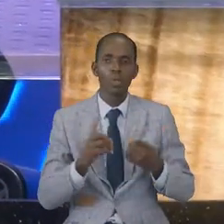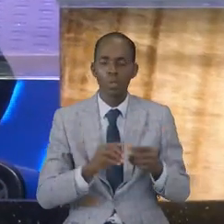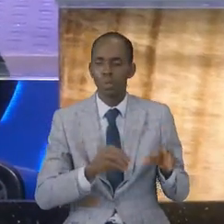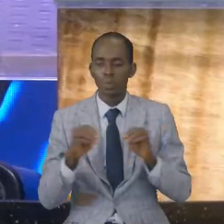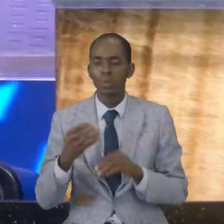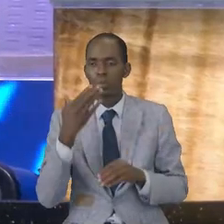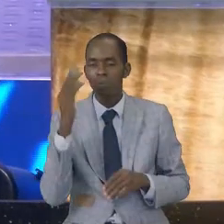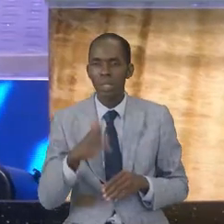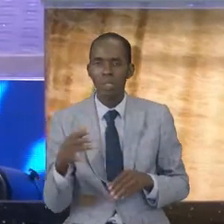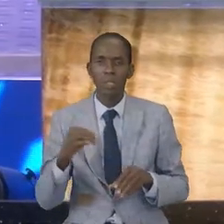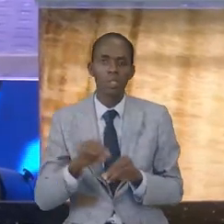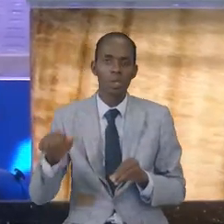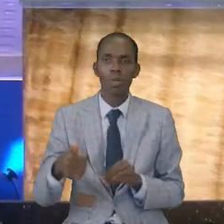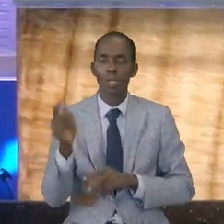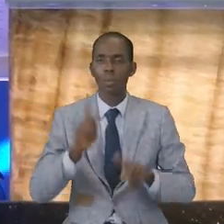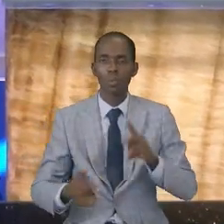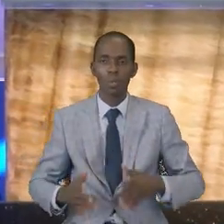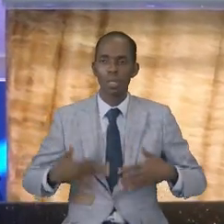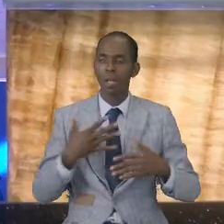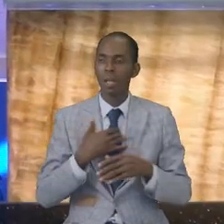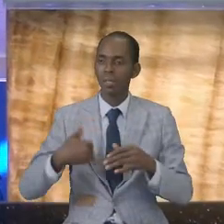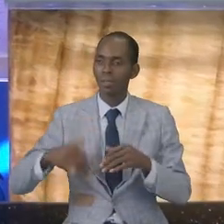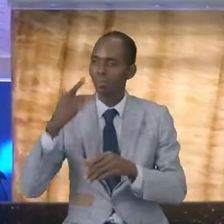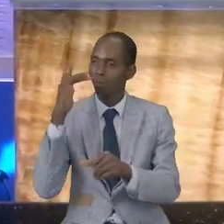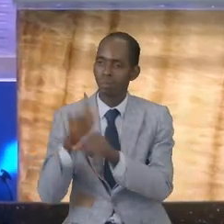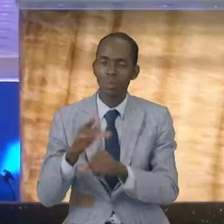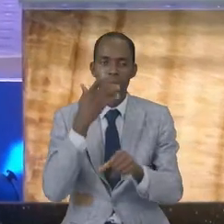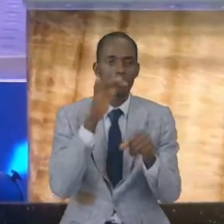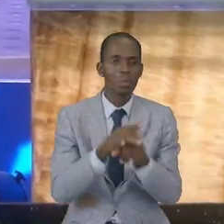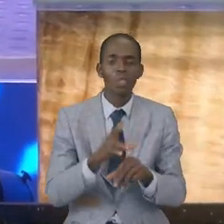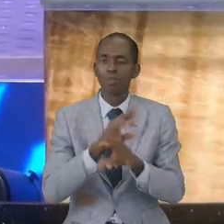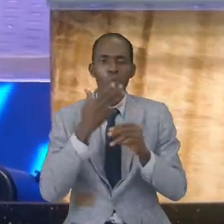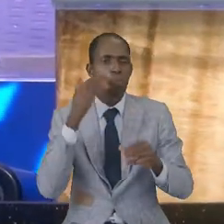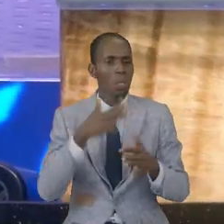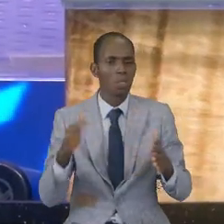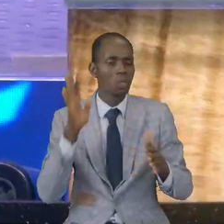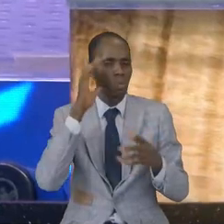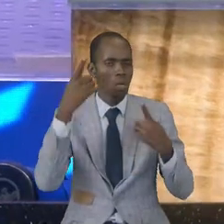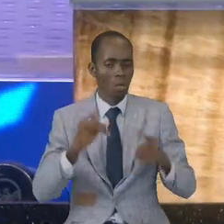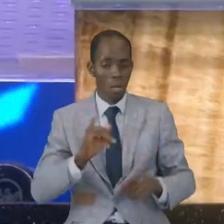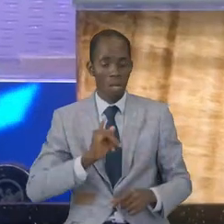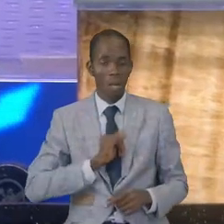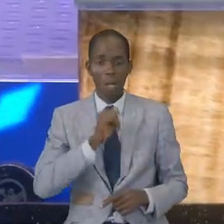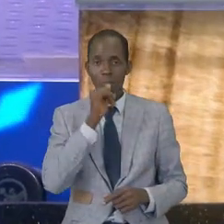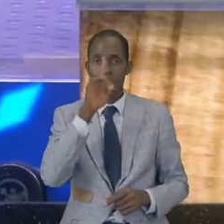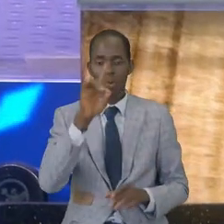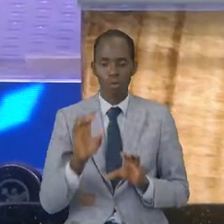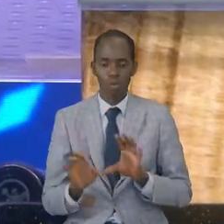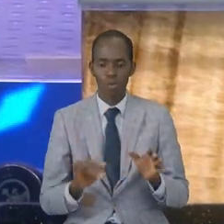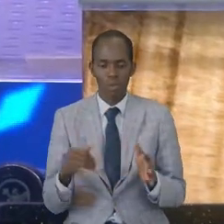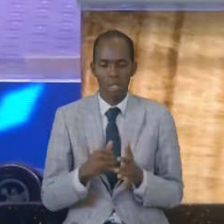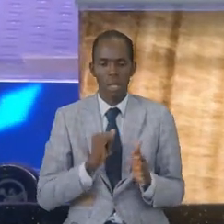other people's lives, and they are promising them, no bad thing will happen. You know, I'm the one doing it. I'm